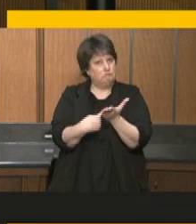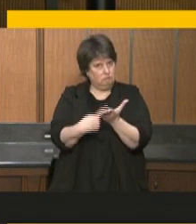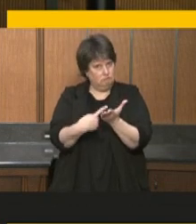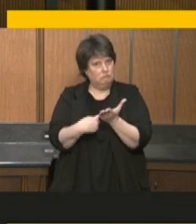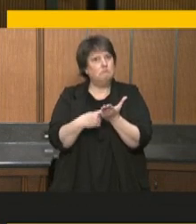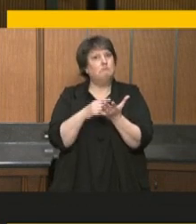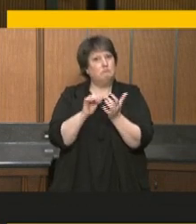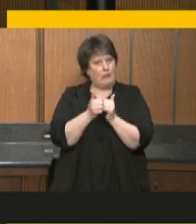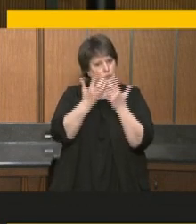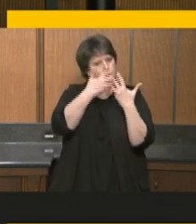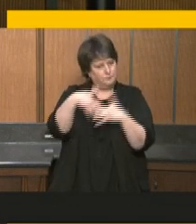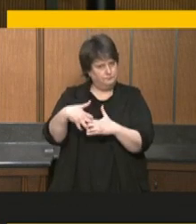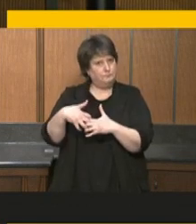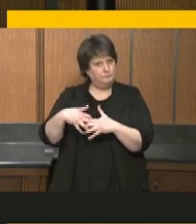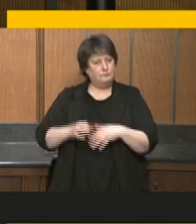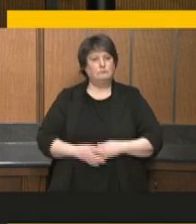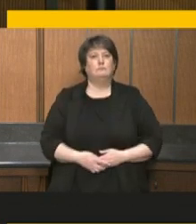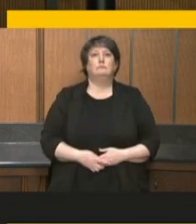manner.